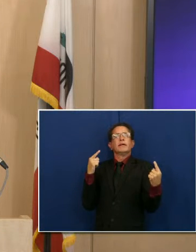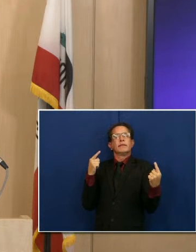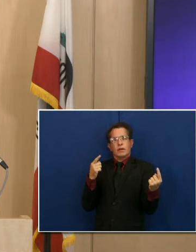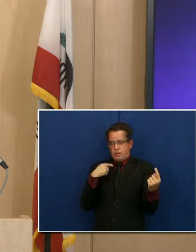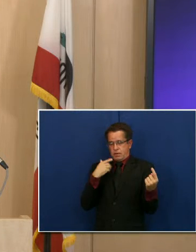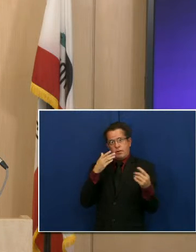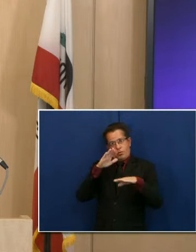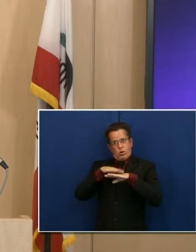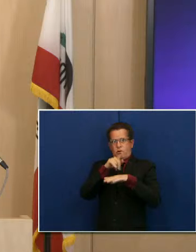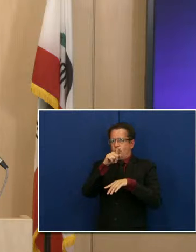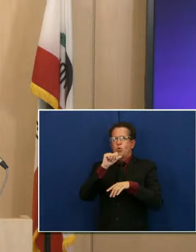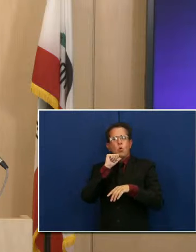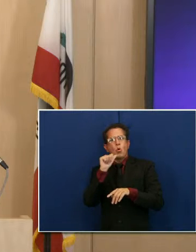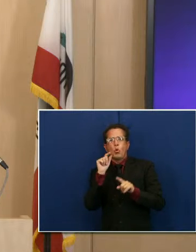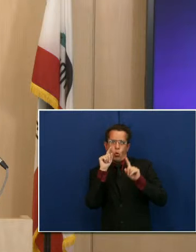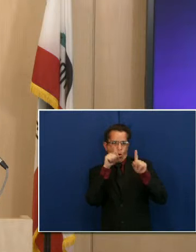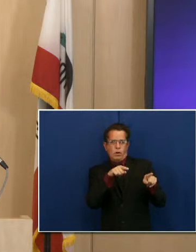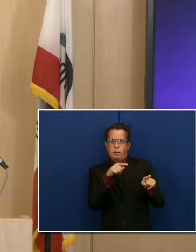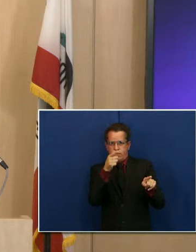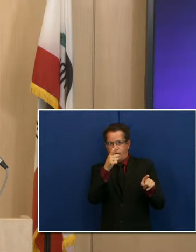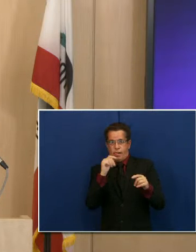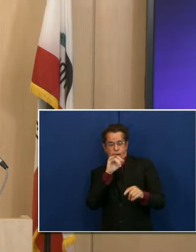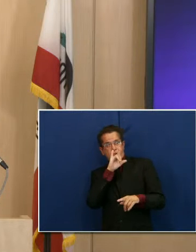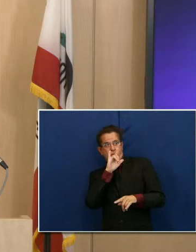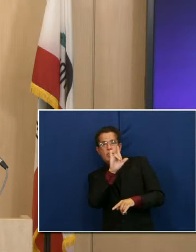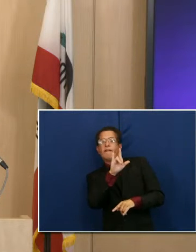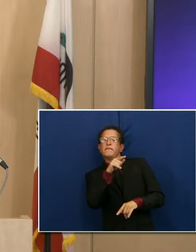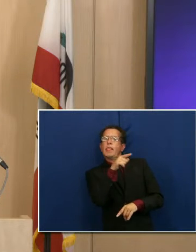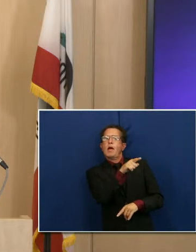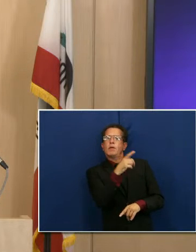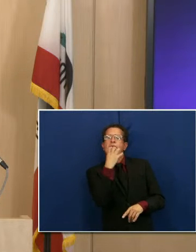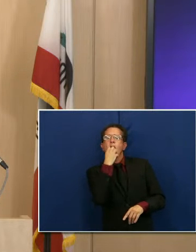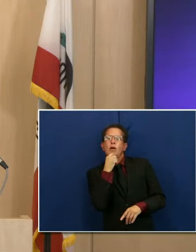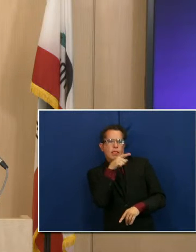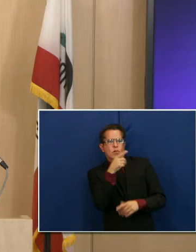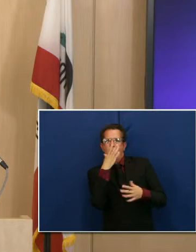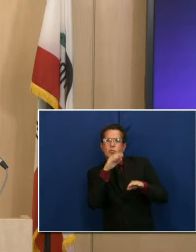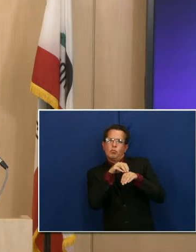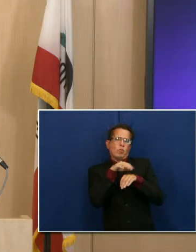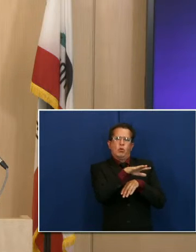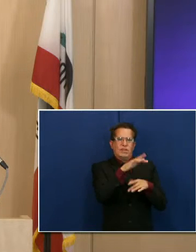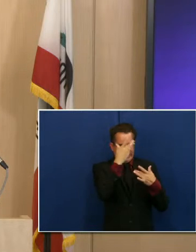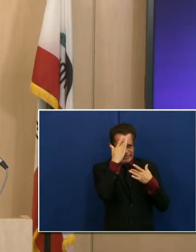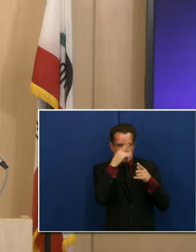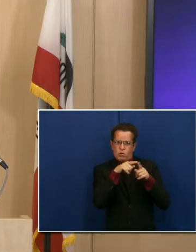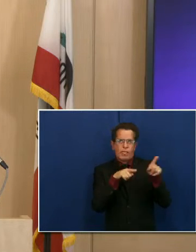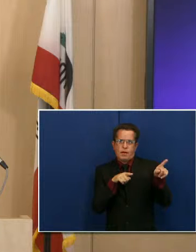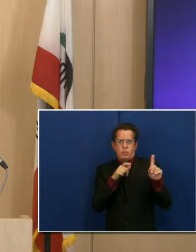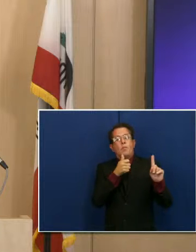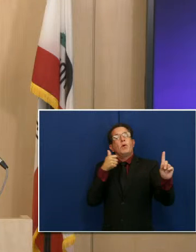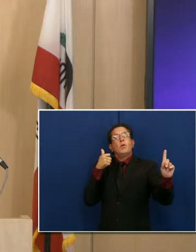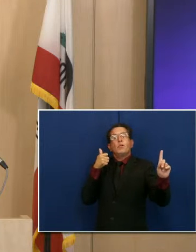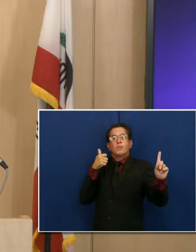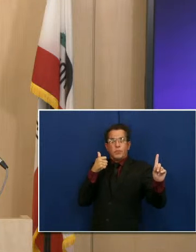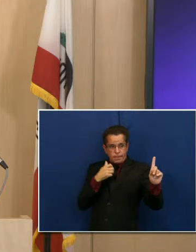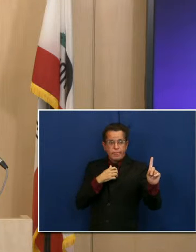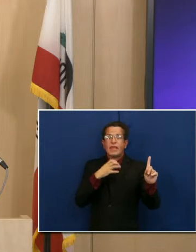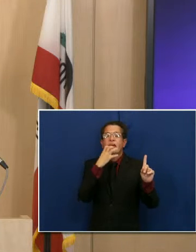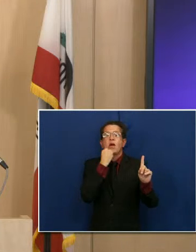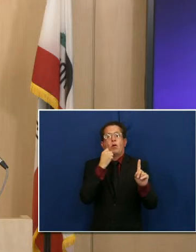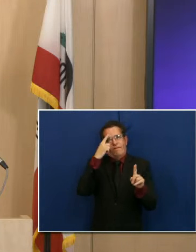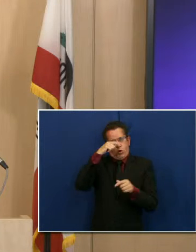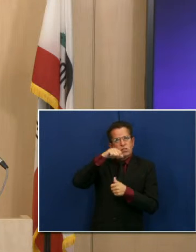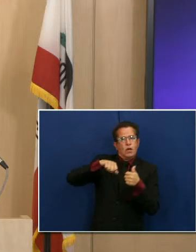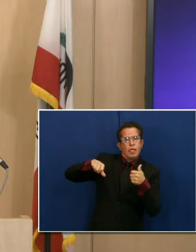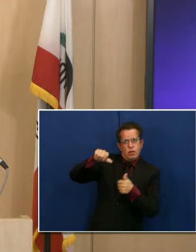to not gather with them because you love them and because you care about them and because you care about one another, a broader family